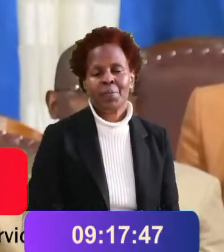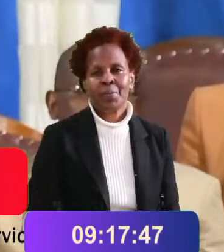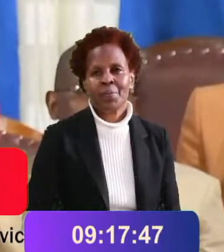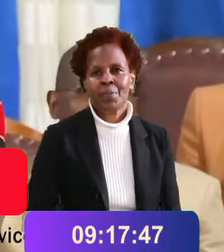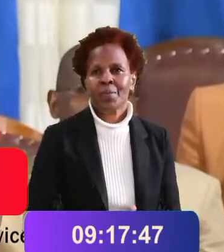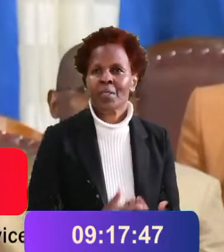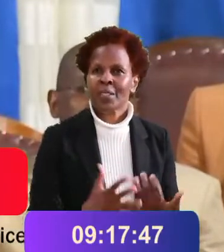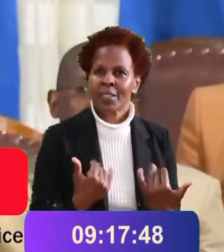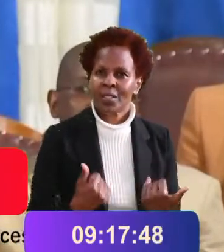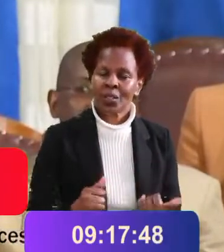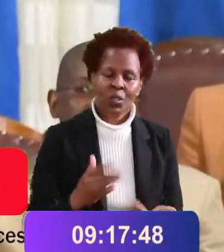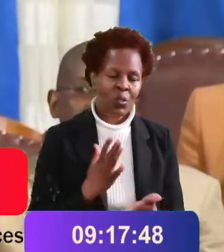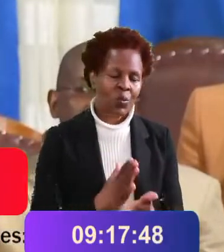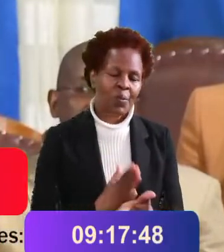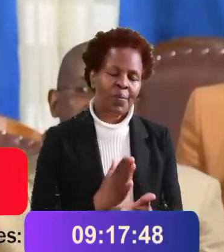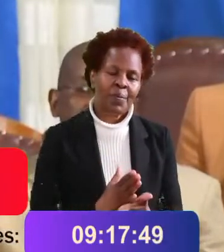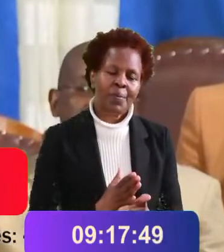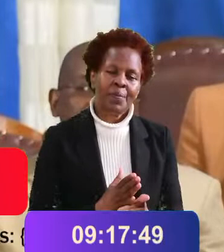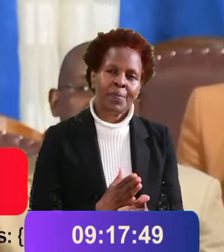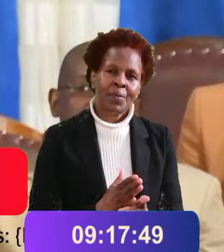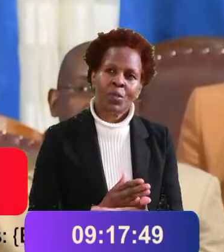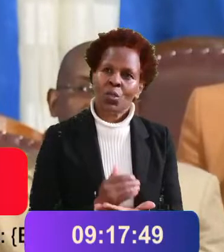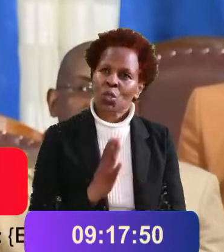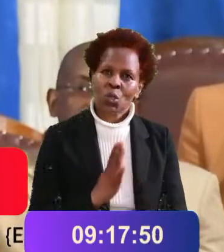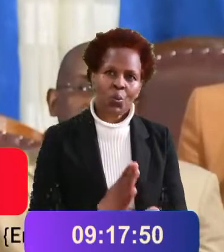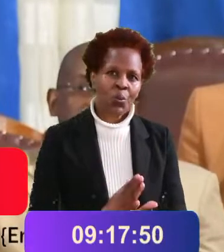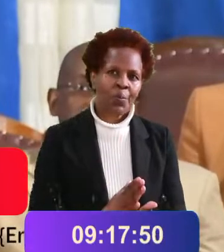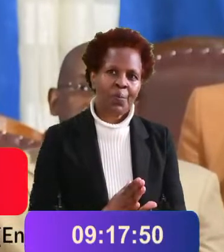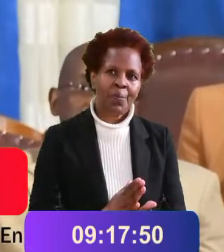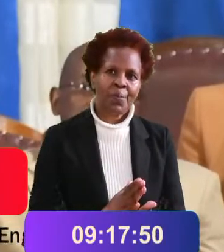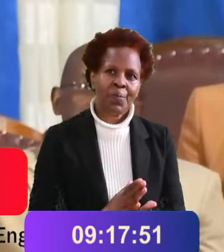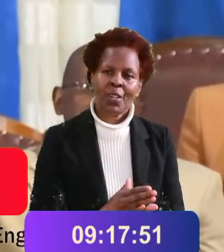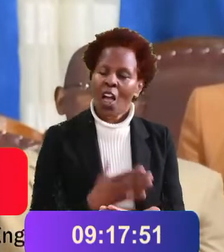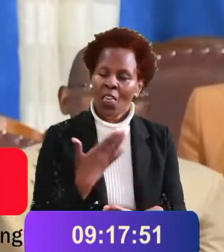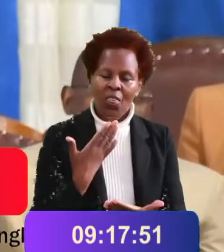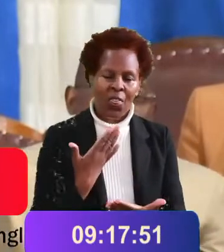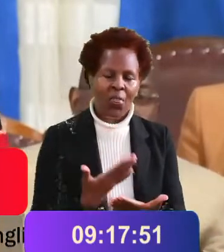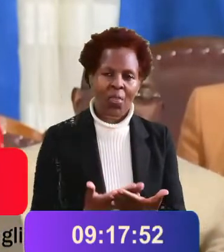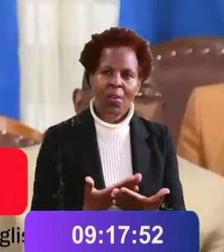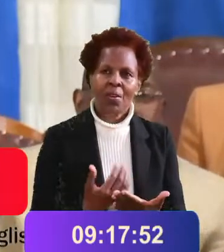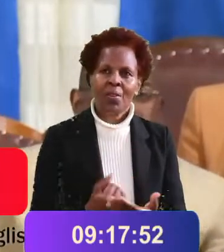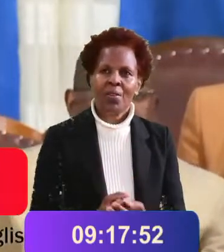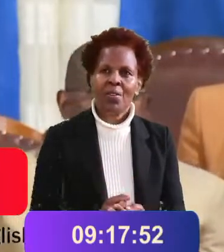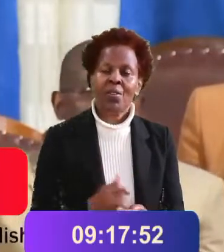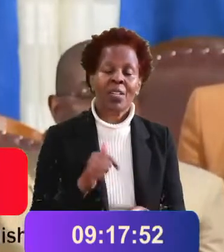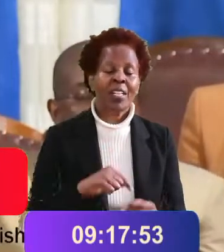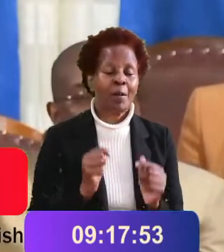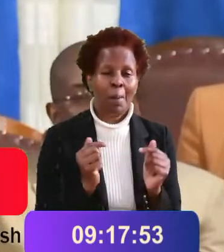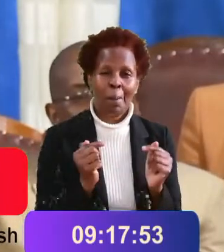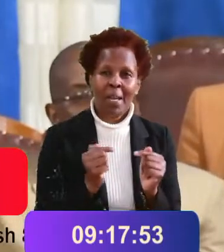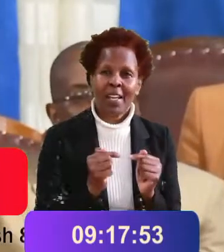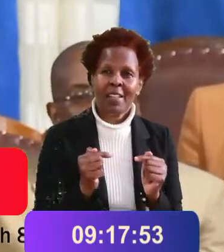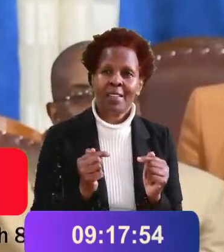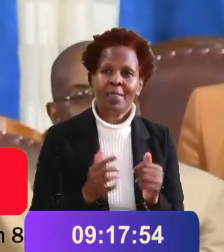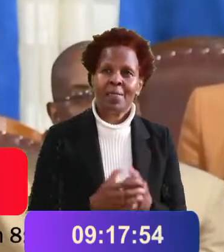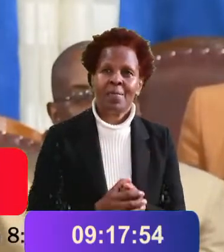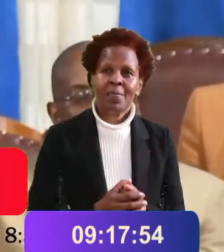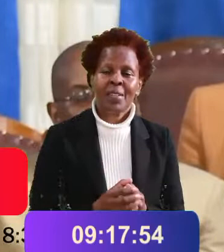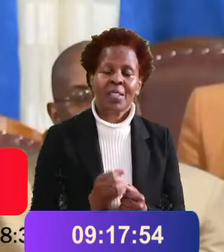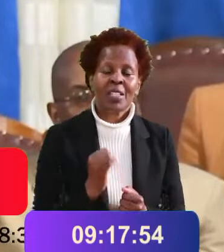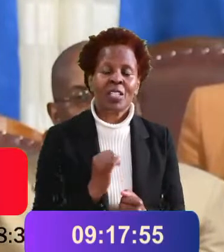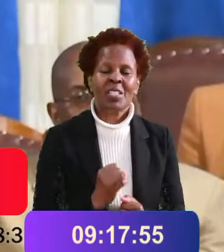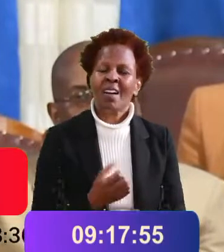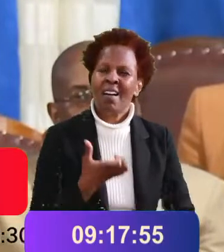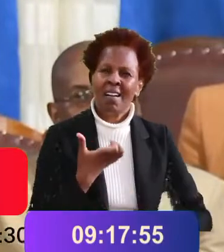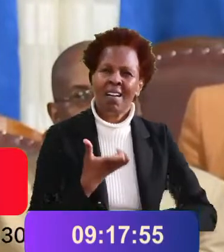Now, in reality, definitely, a thank you in pain is one of the